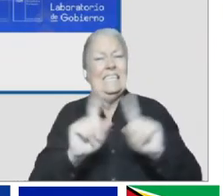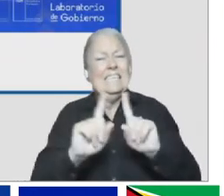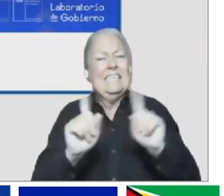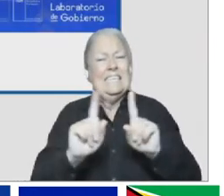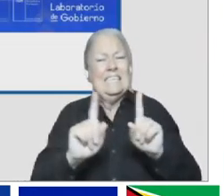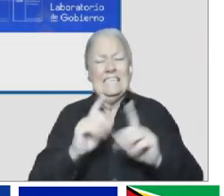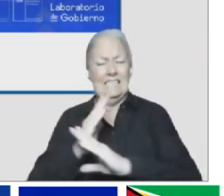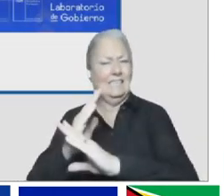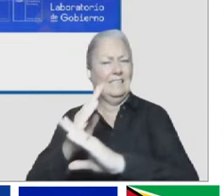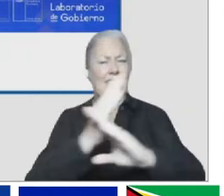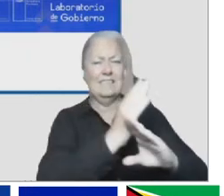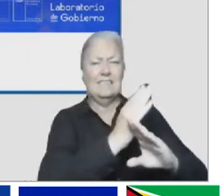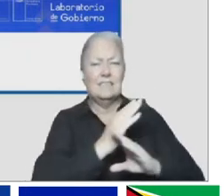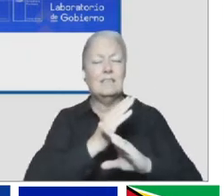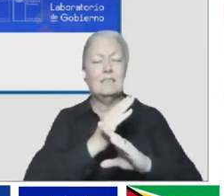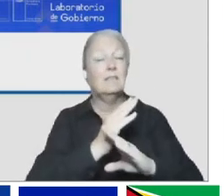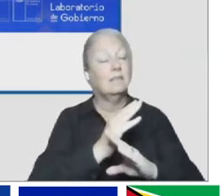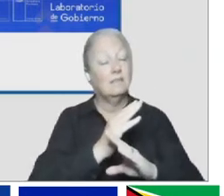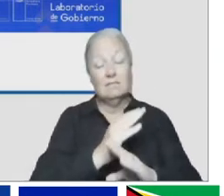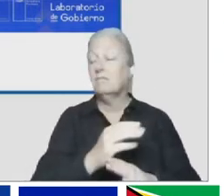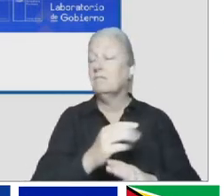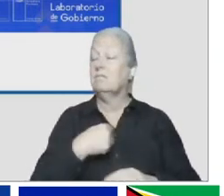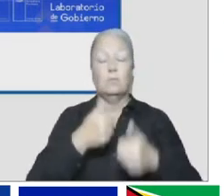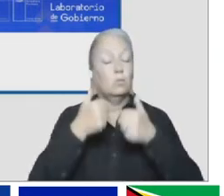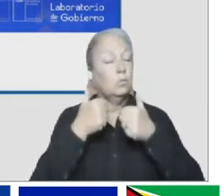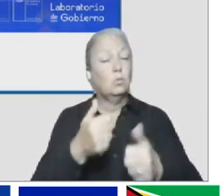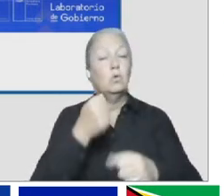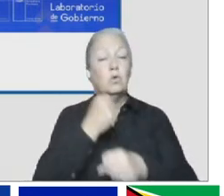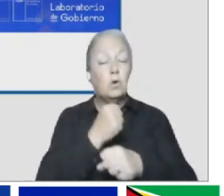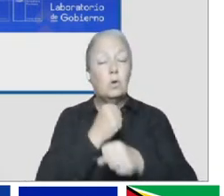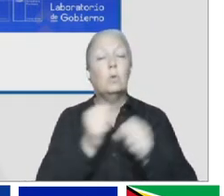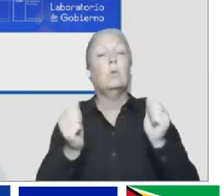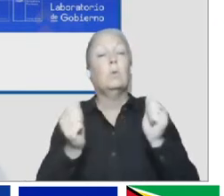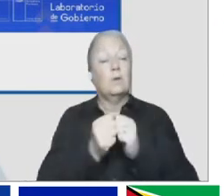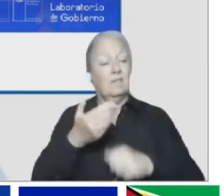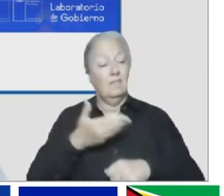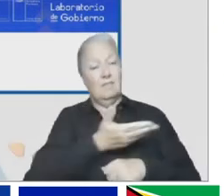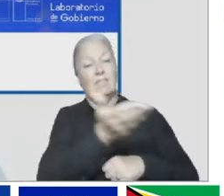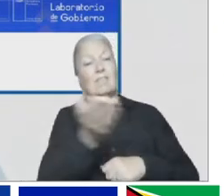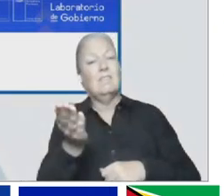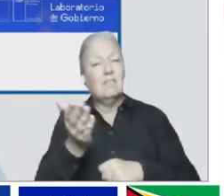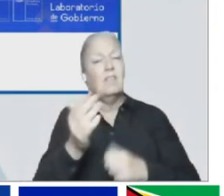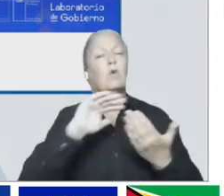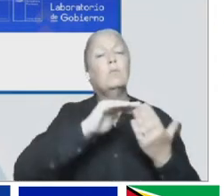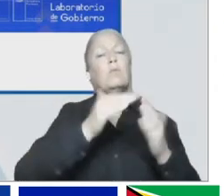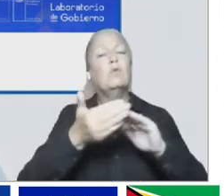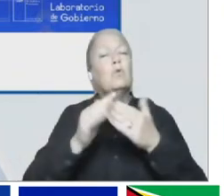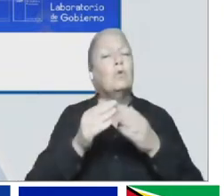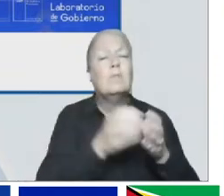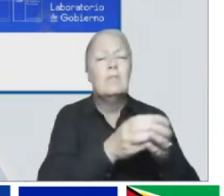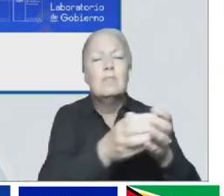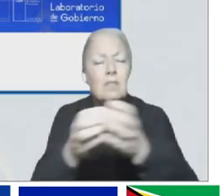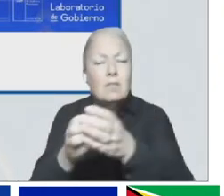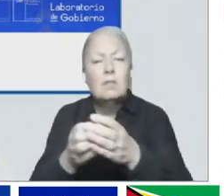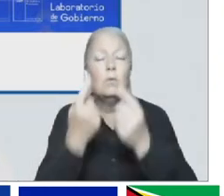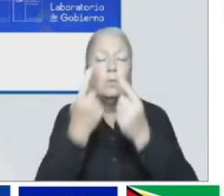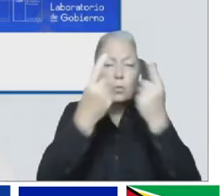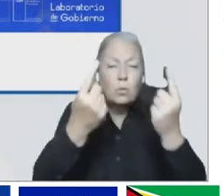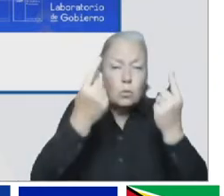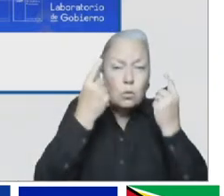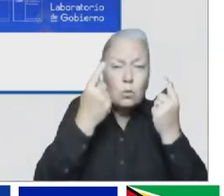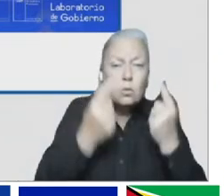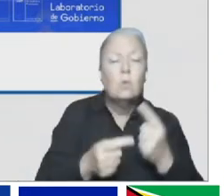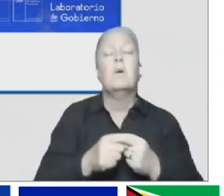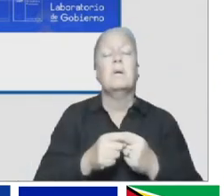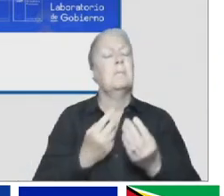a great job together with the civil society, universities, and many other sectors of our society. Here